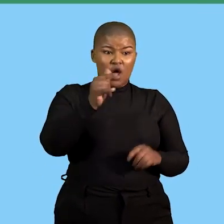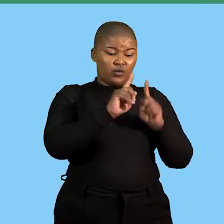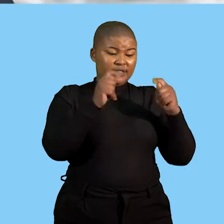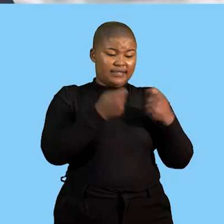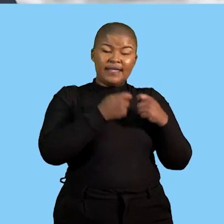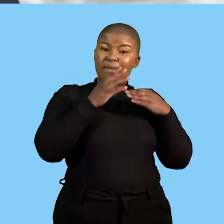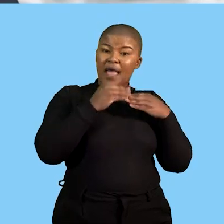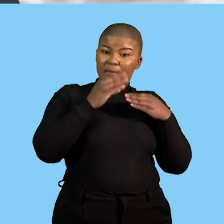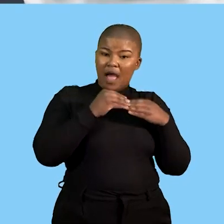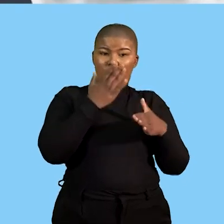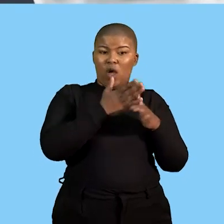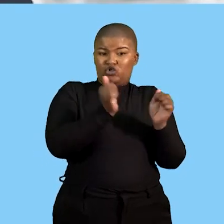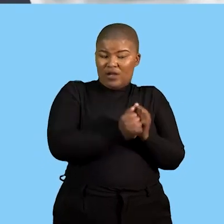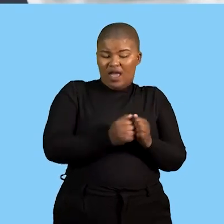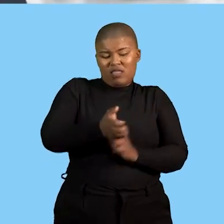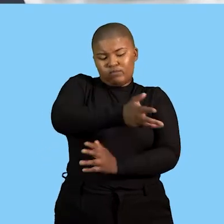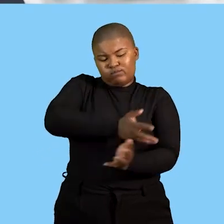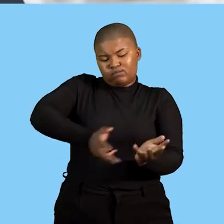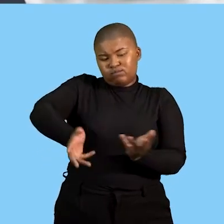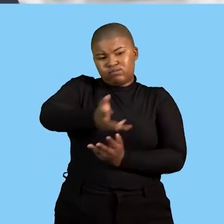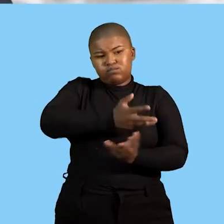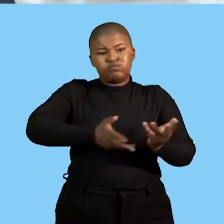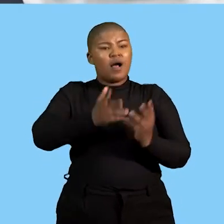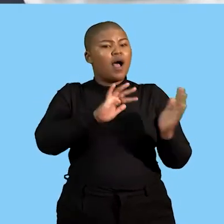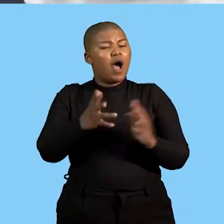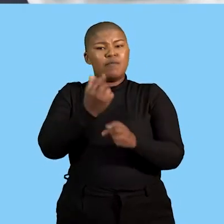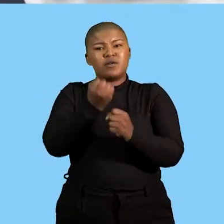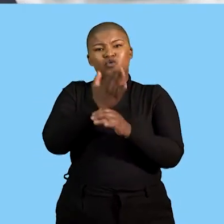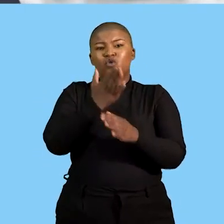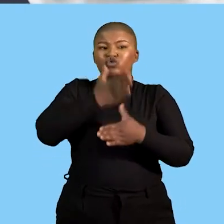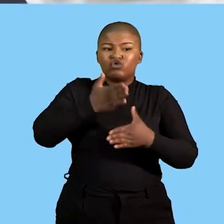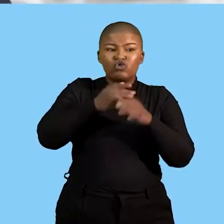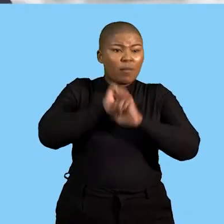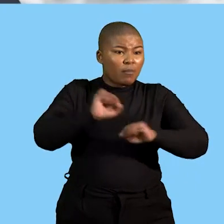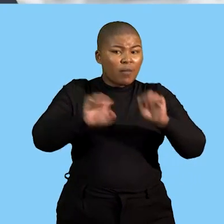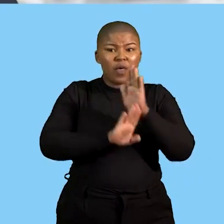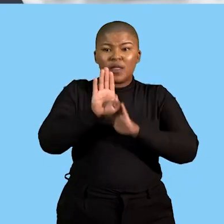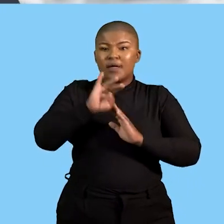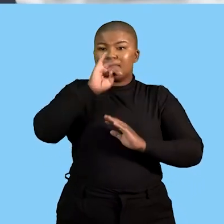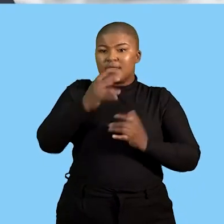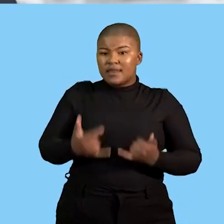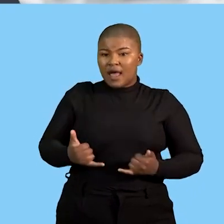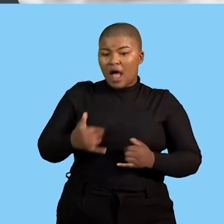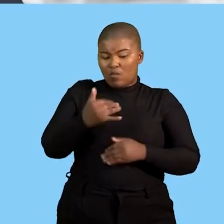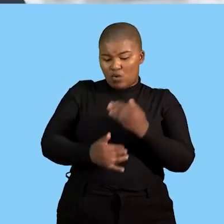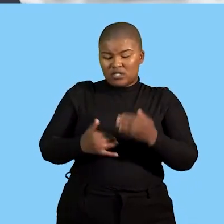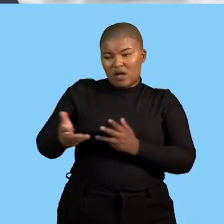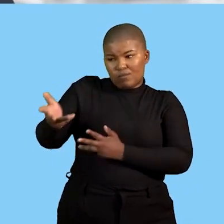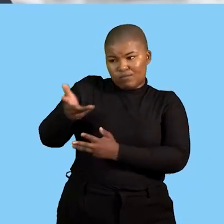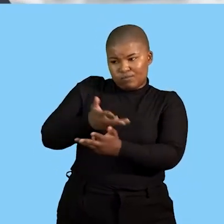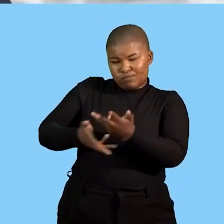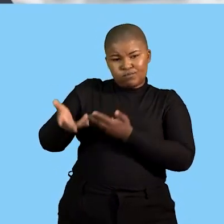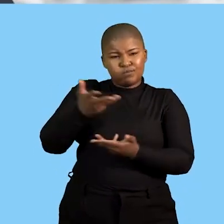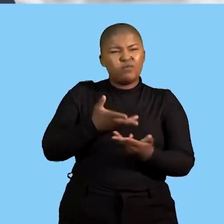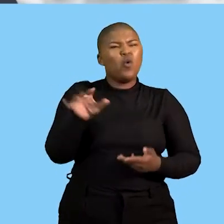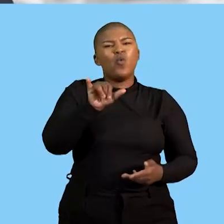be coming together and talking about how to improve. So the process of talking has to do with